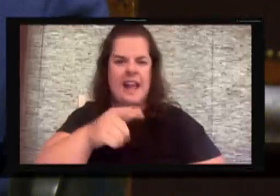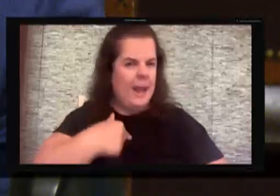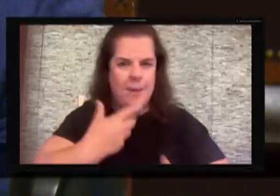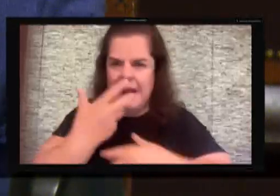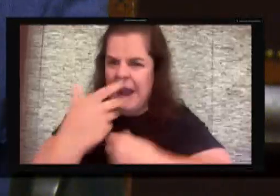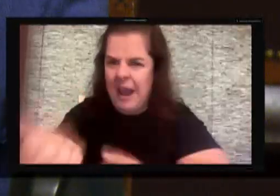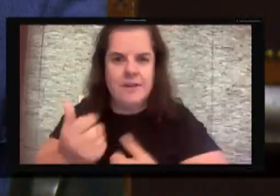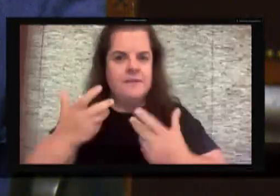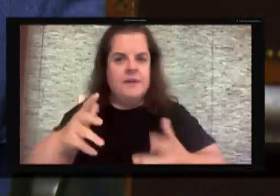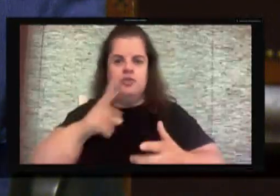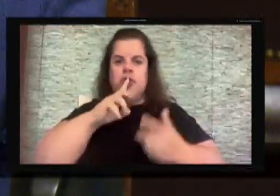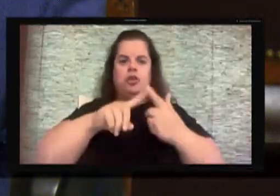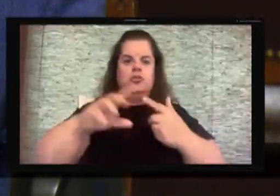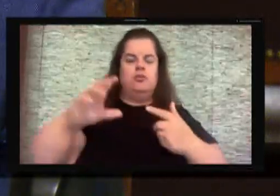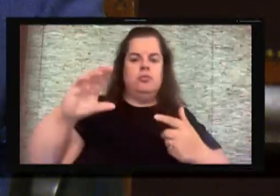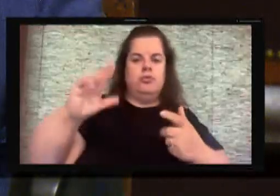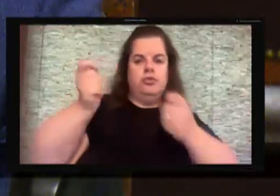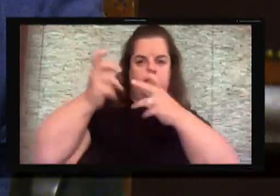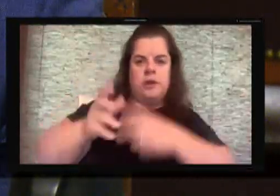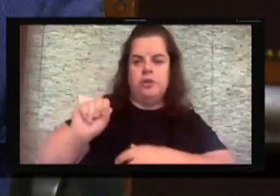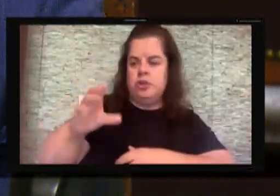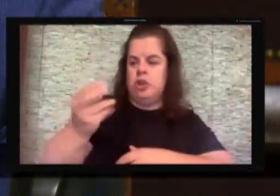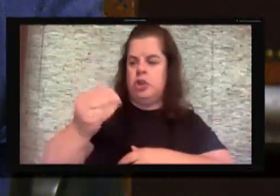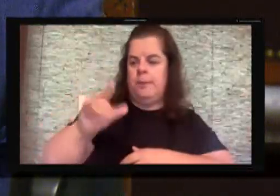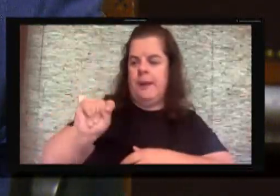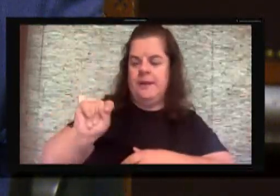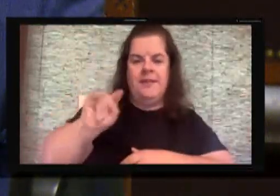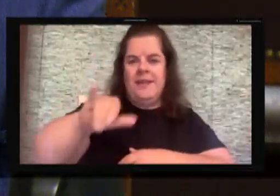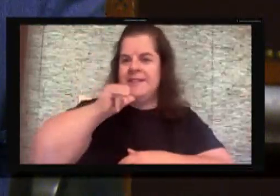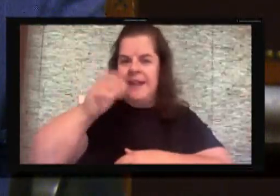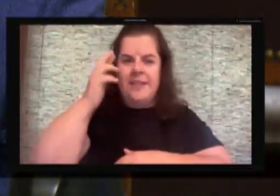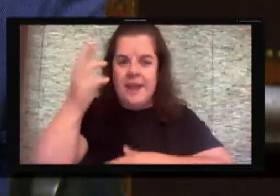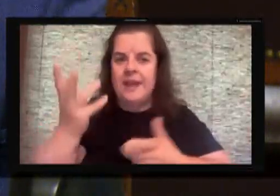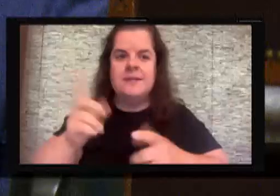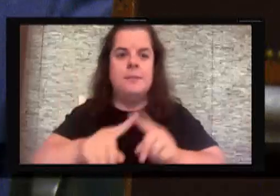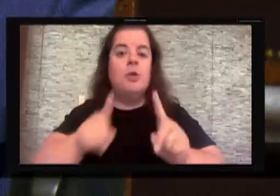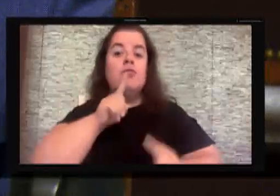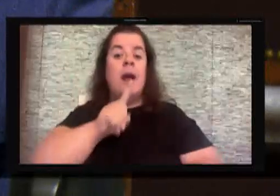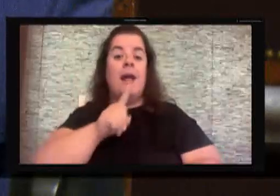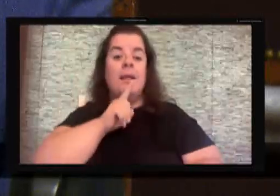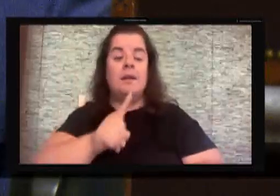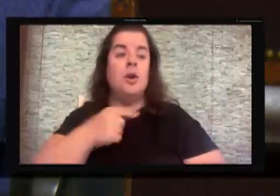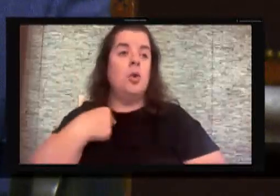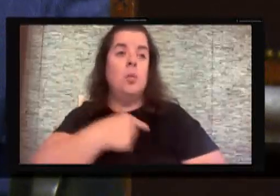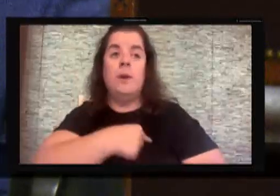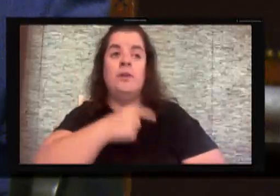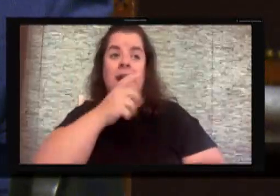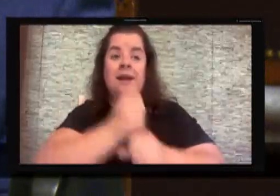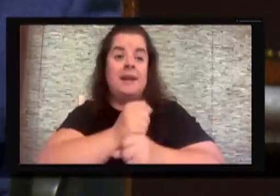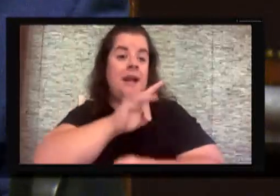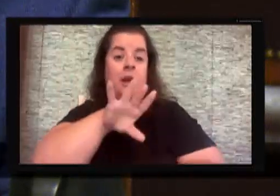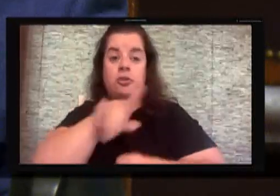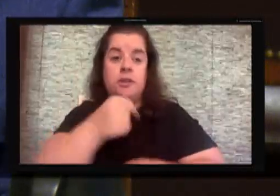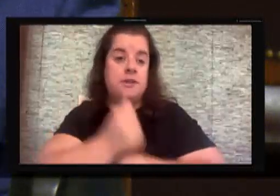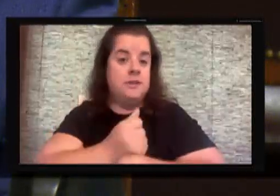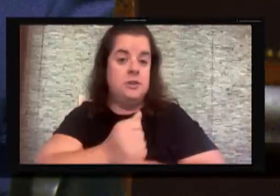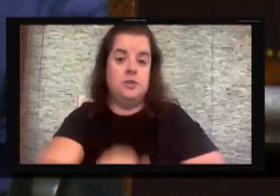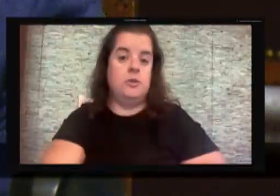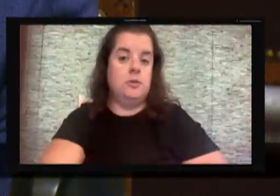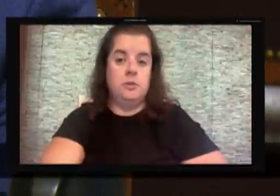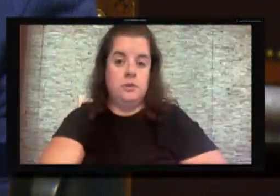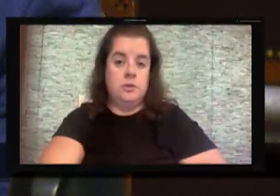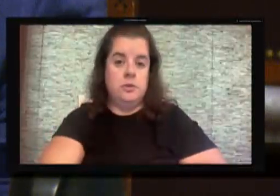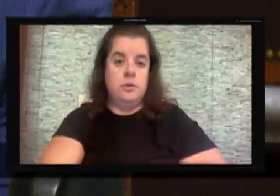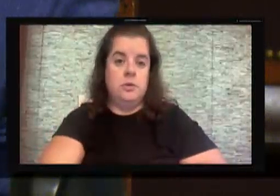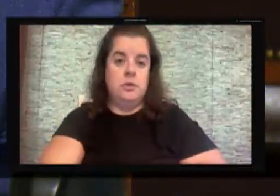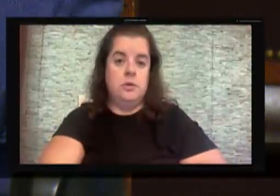to Director Schmidt that that is not the case. The reality is that we're not going to get to 800 this year with officers that we're going to lose.